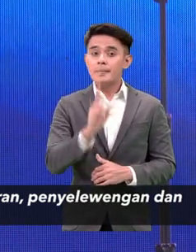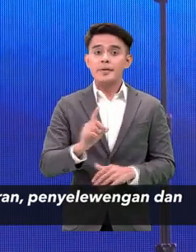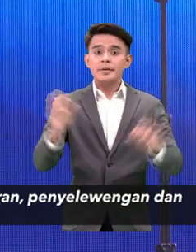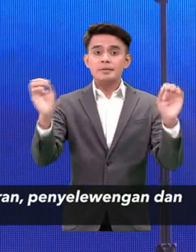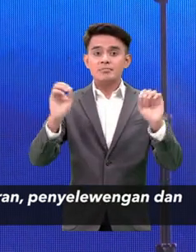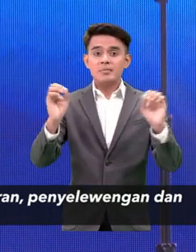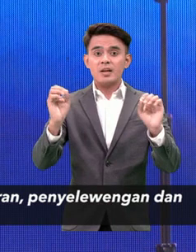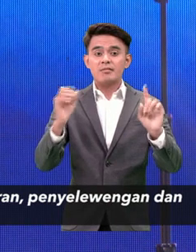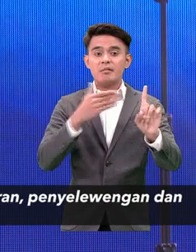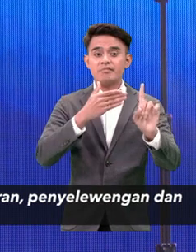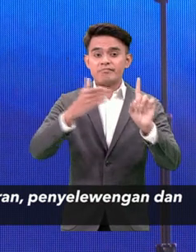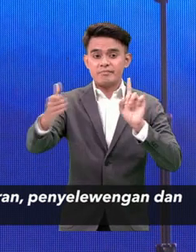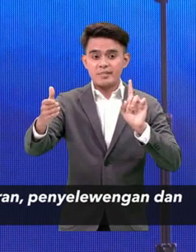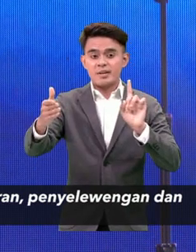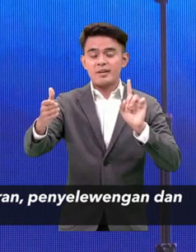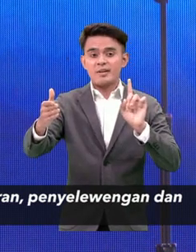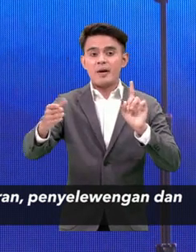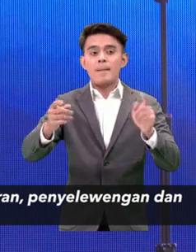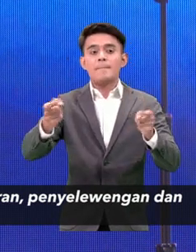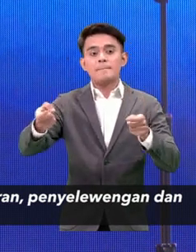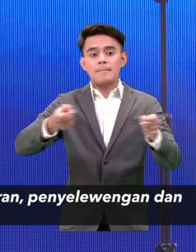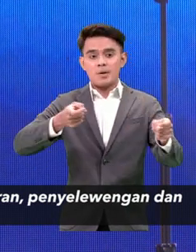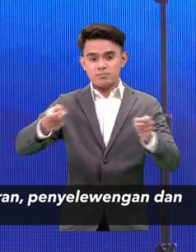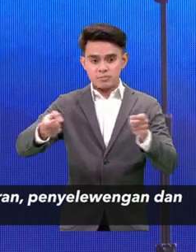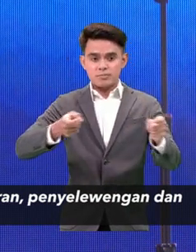the new Confucianist in China,